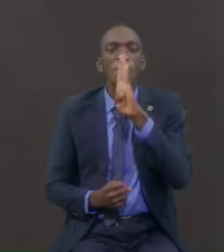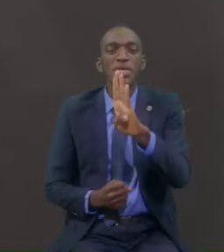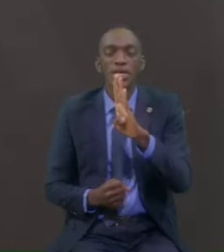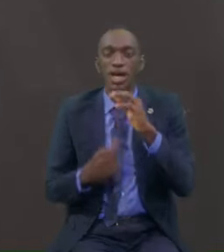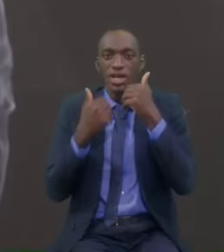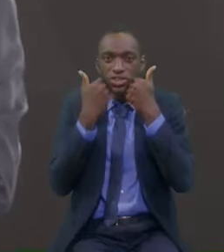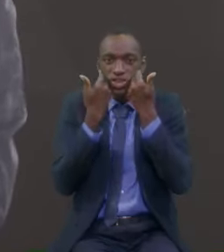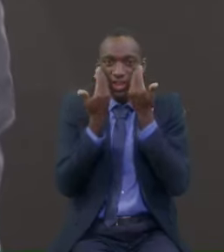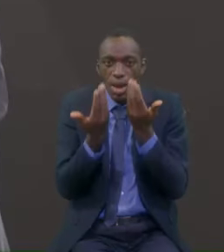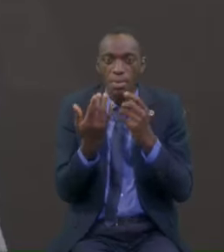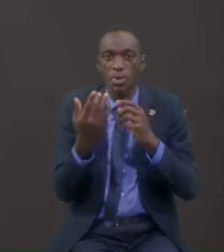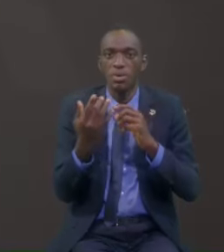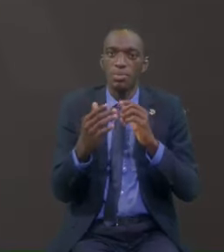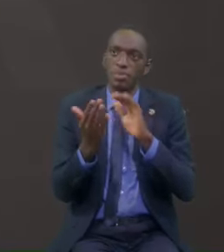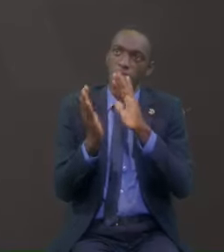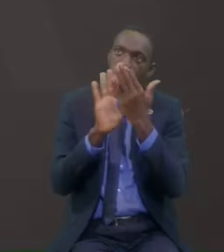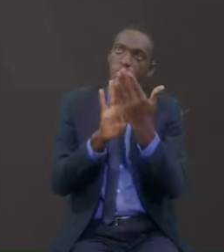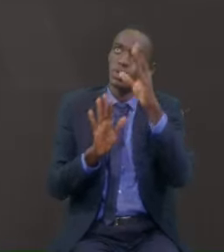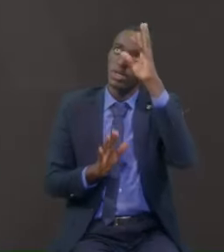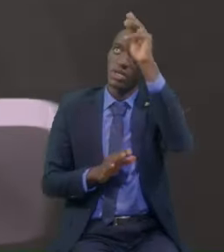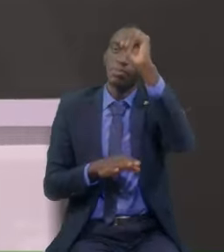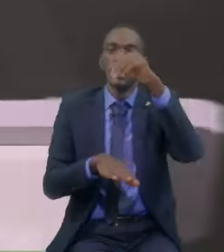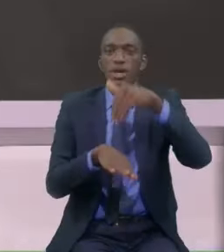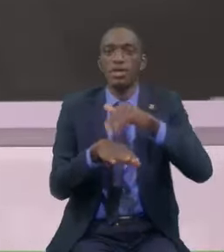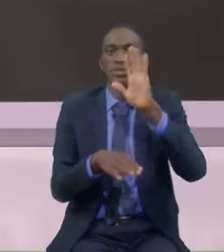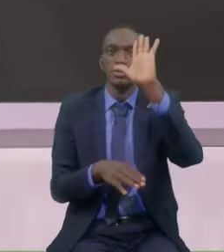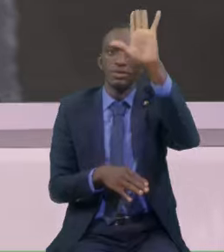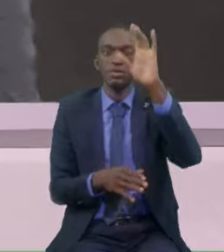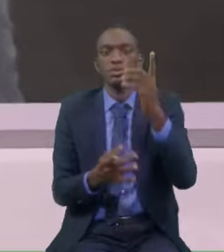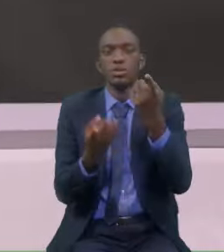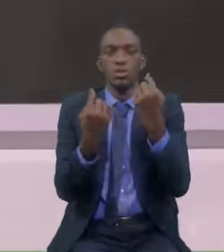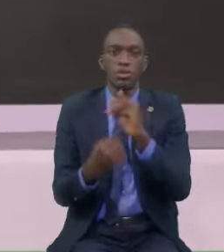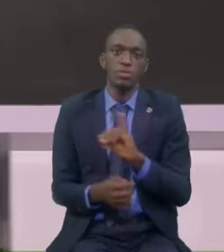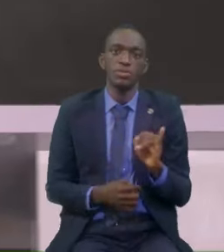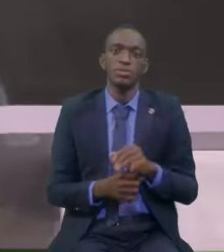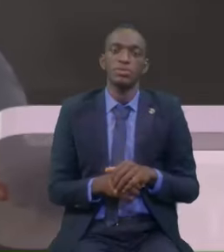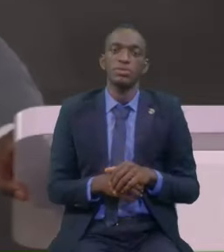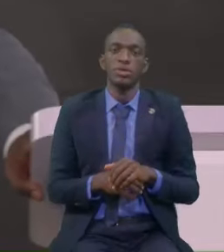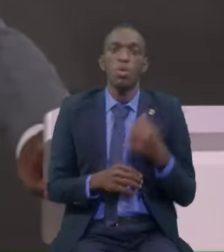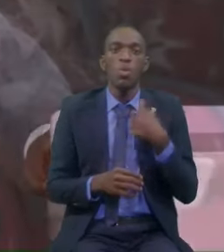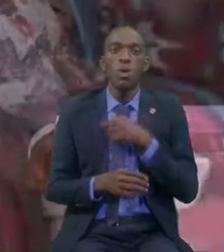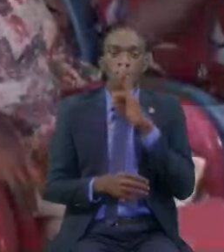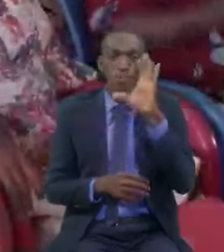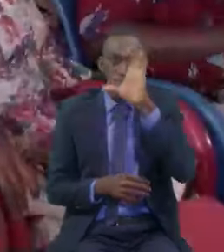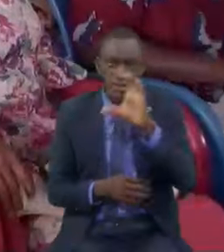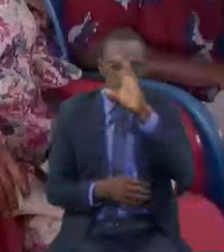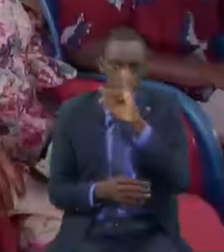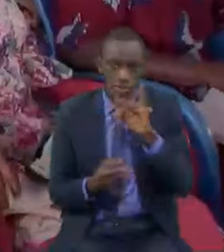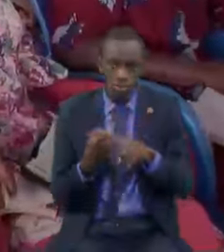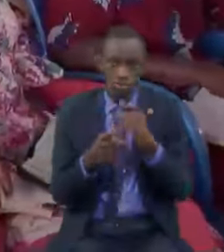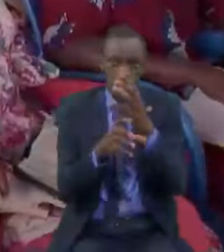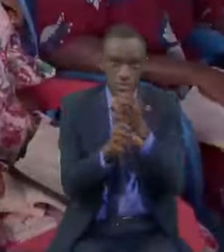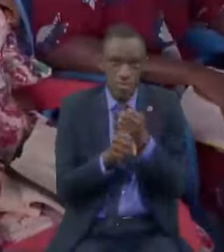him at his coming. Now, we're seeking to receive the